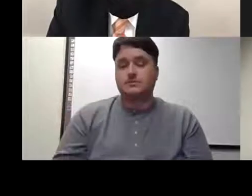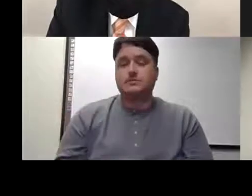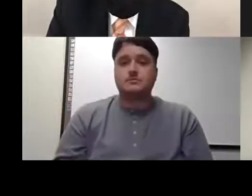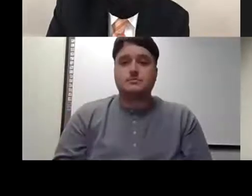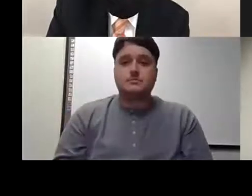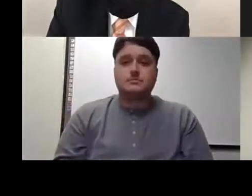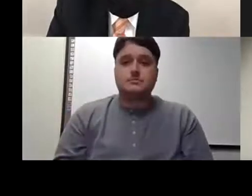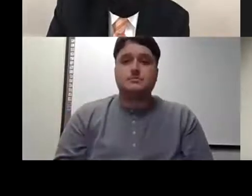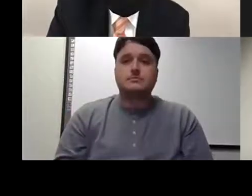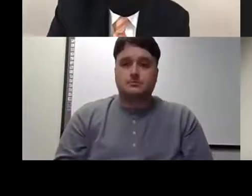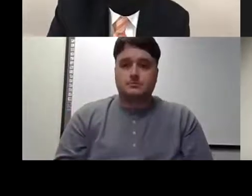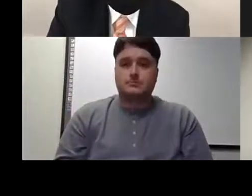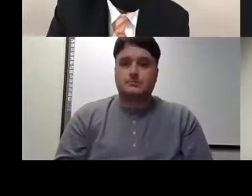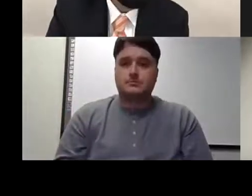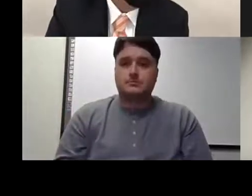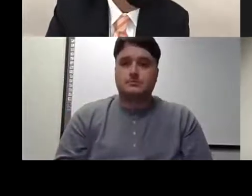My update.